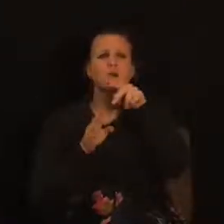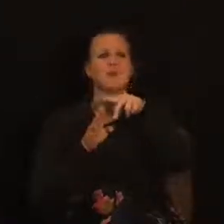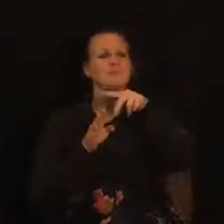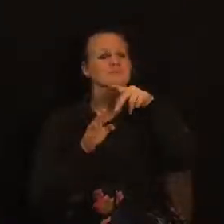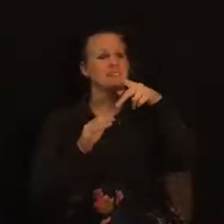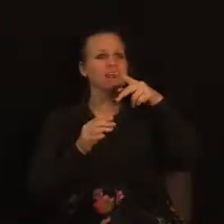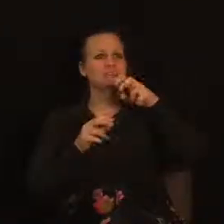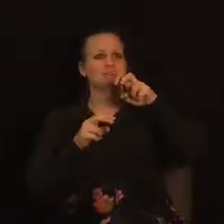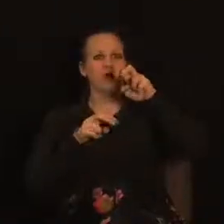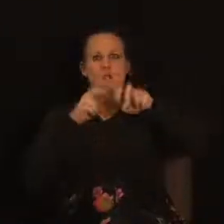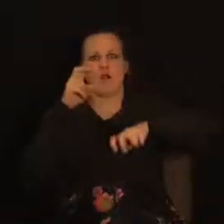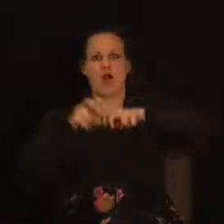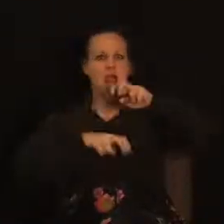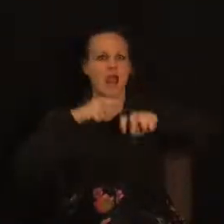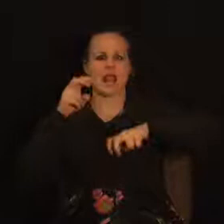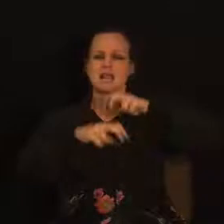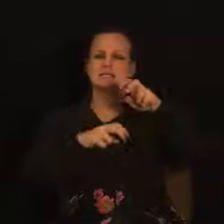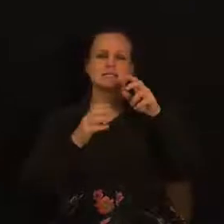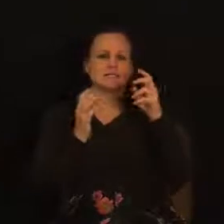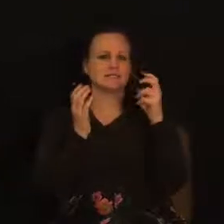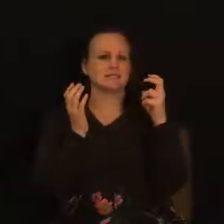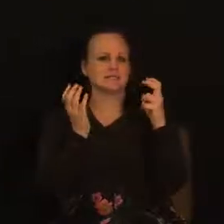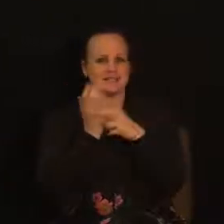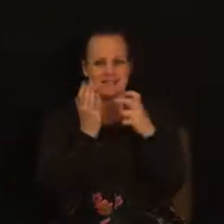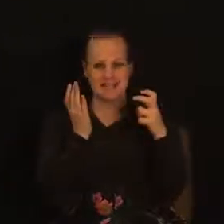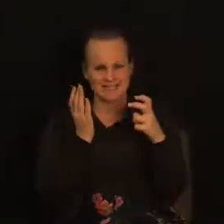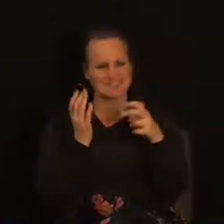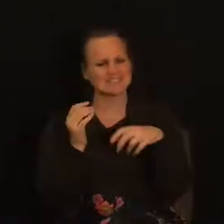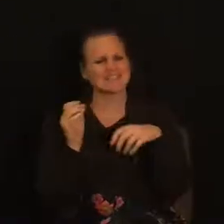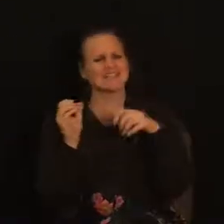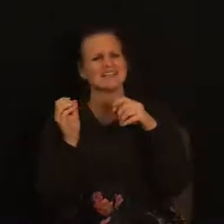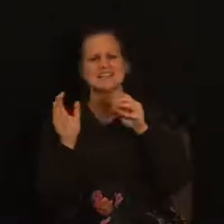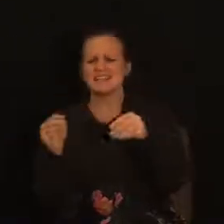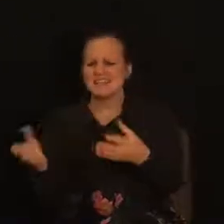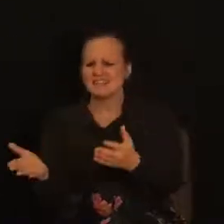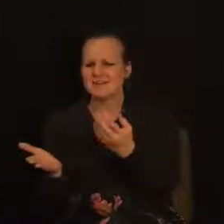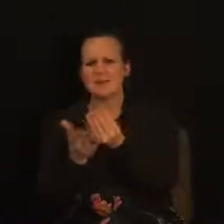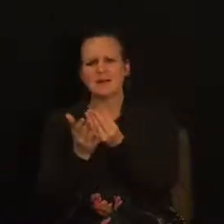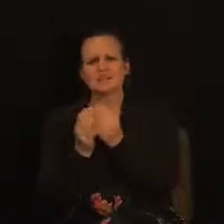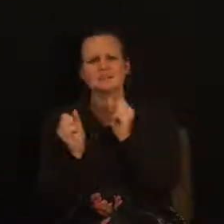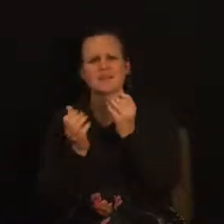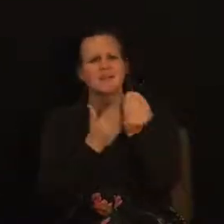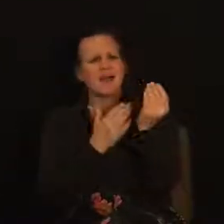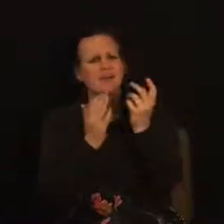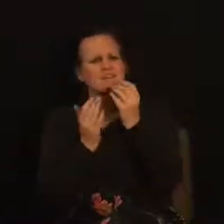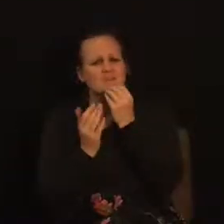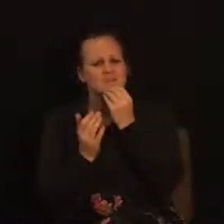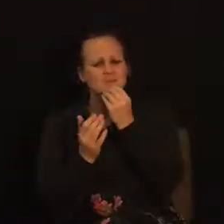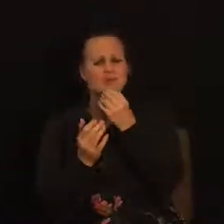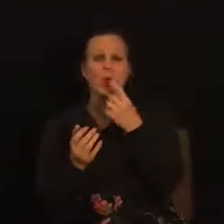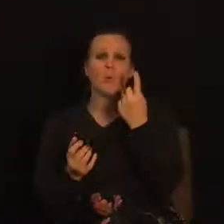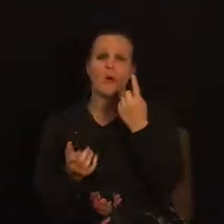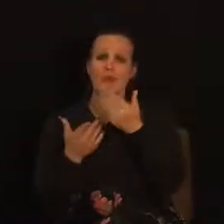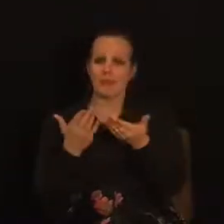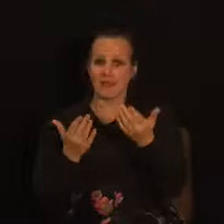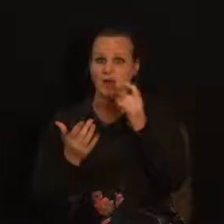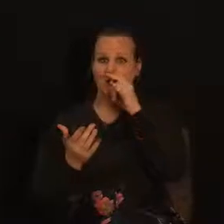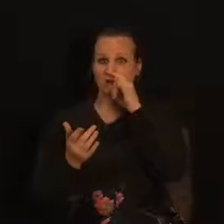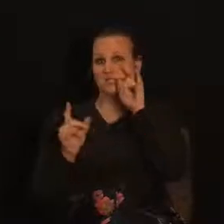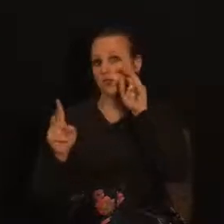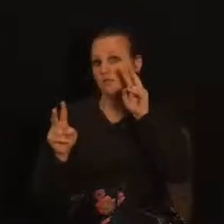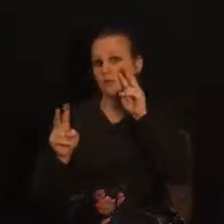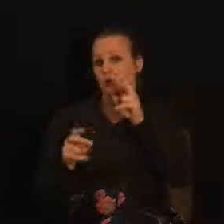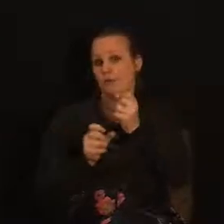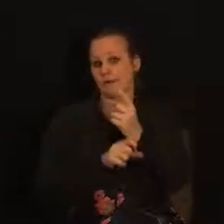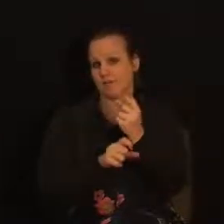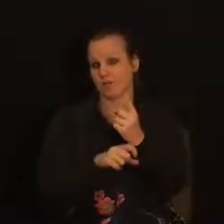buy food, and it's, like, it's an awesome experience. But one of the things that our kids look forward to there every year when